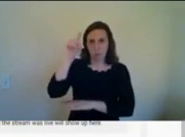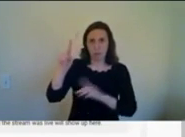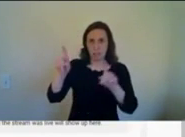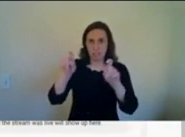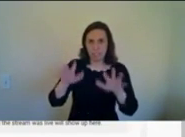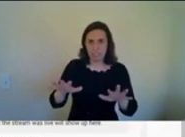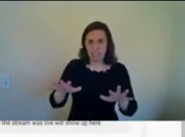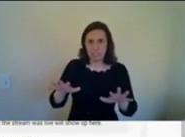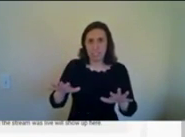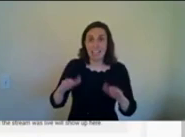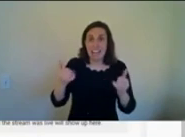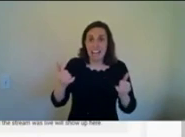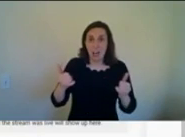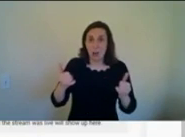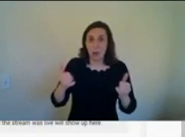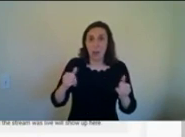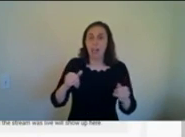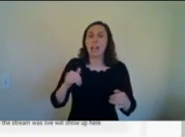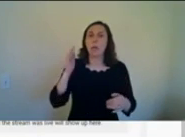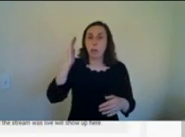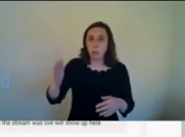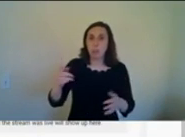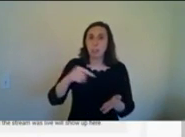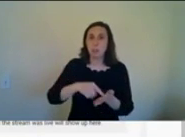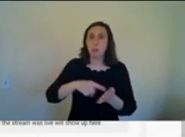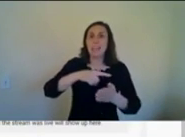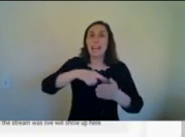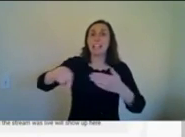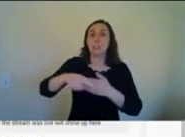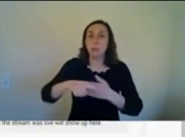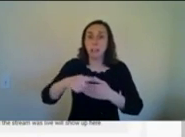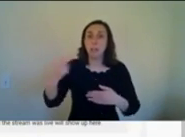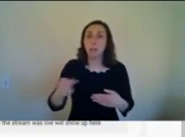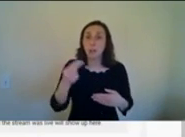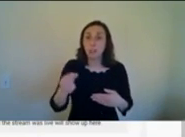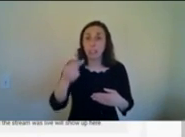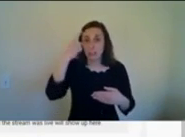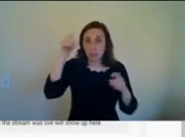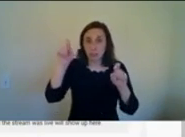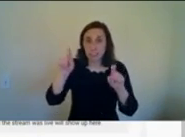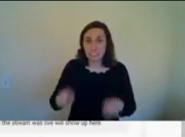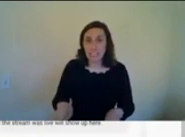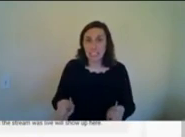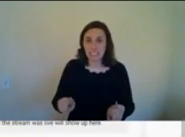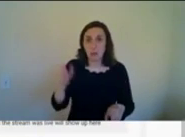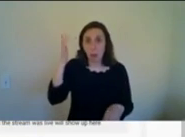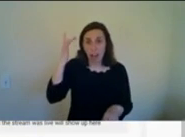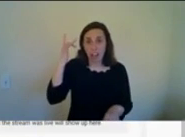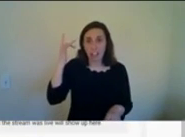to Thursday of next week. And this is just because Pearson has been having some